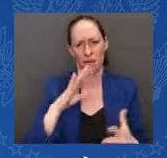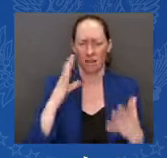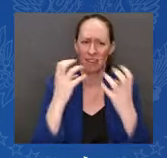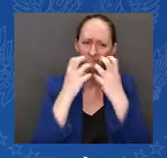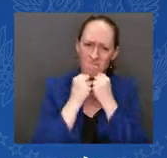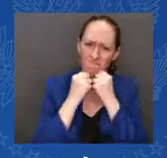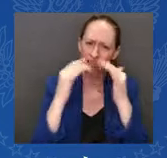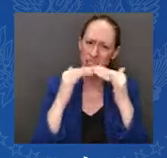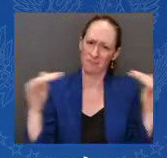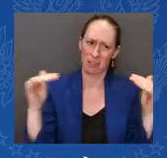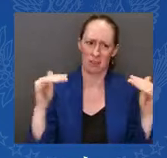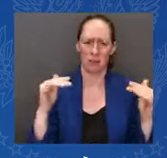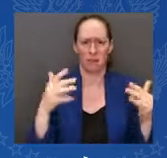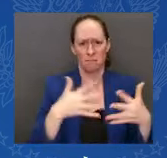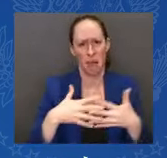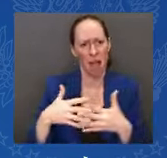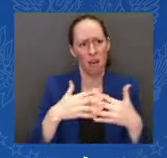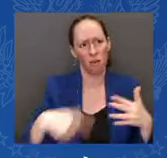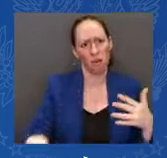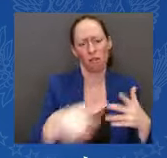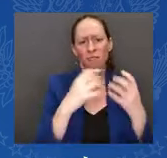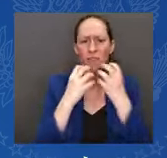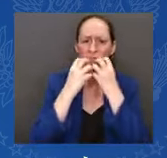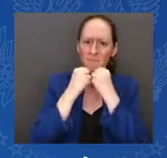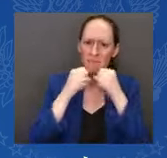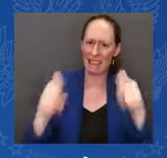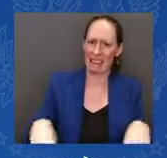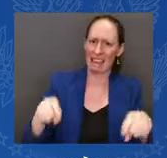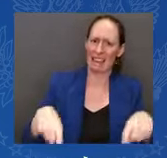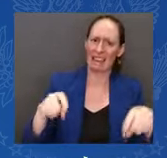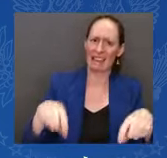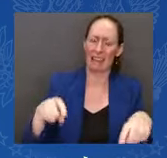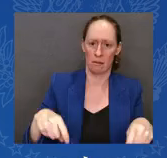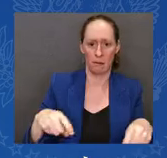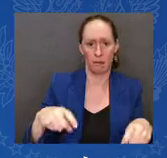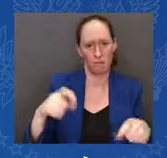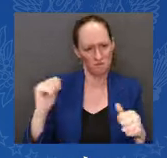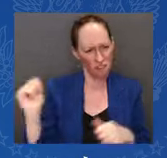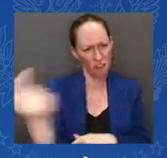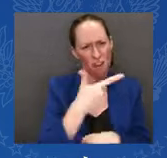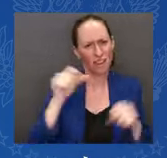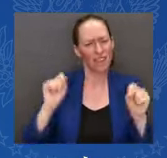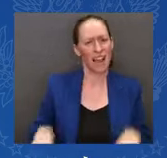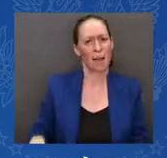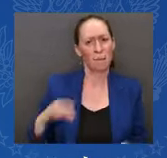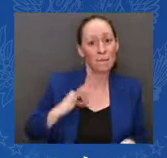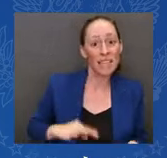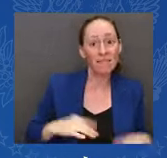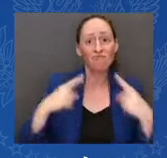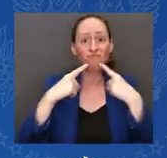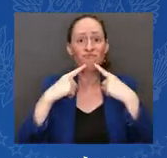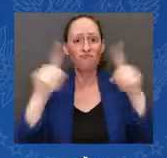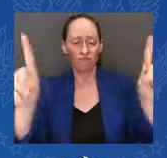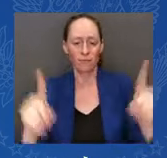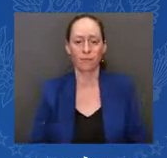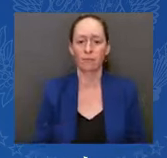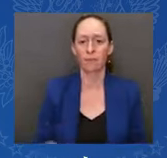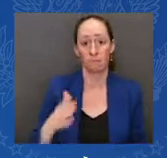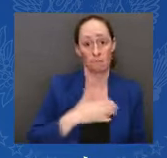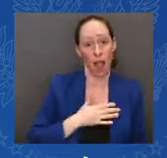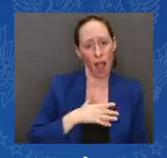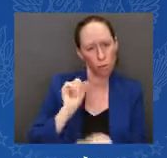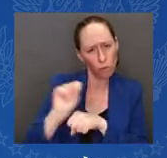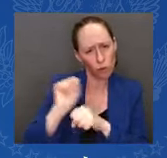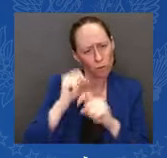enough for everyone to succeed. That's the work of my administration, and I'm always going to fight for that. And I want to thank you